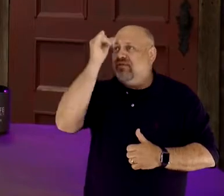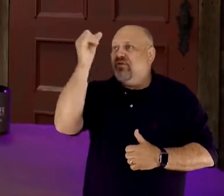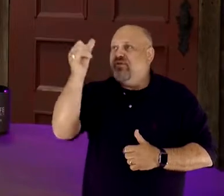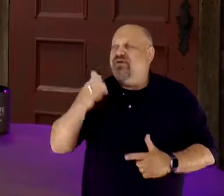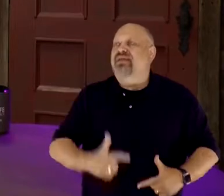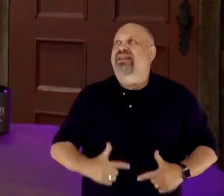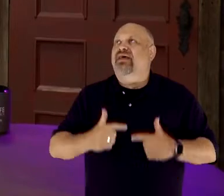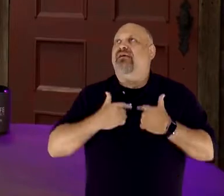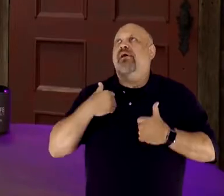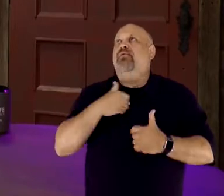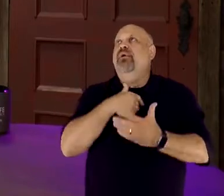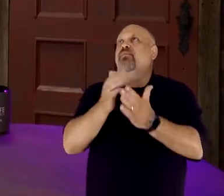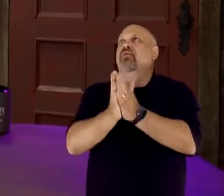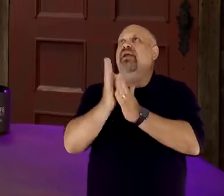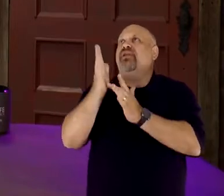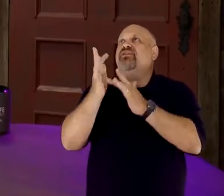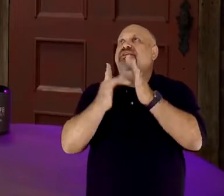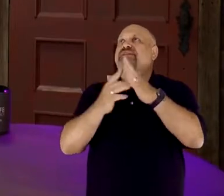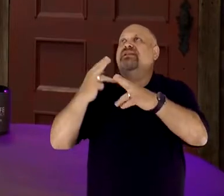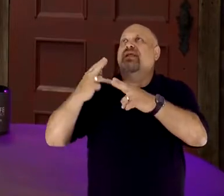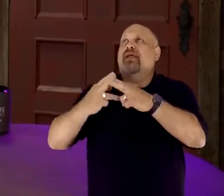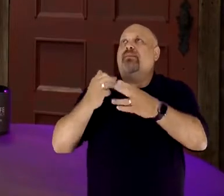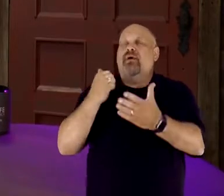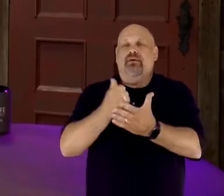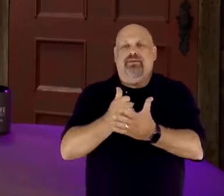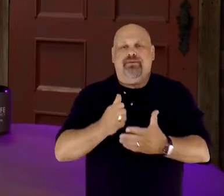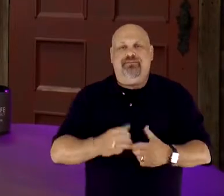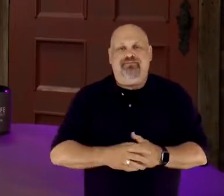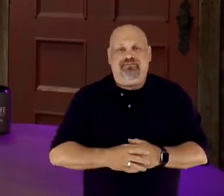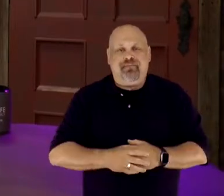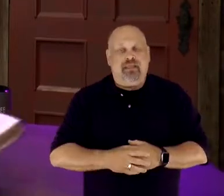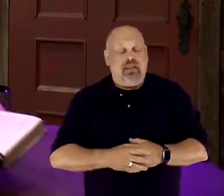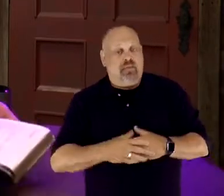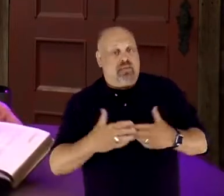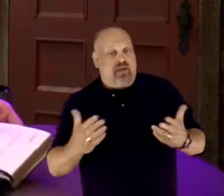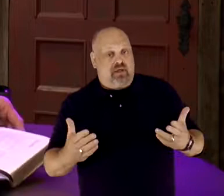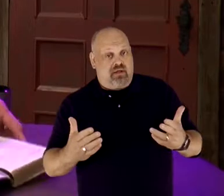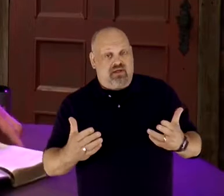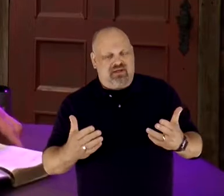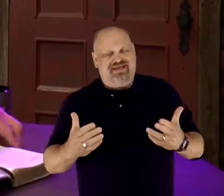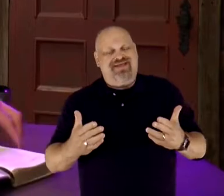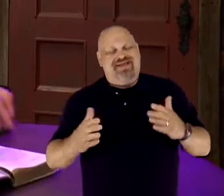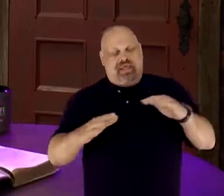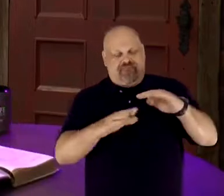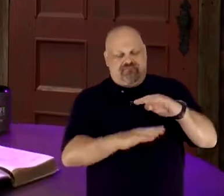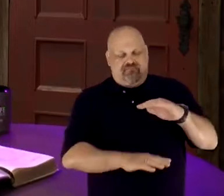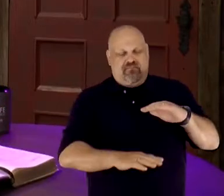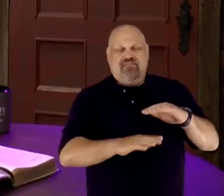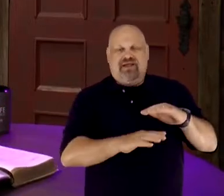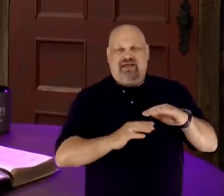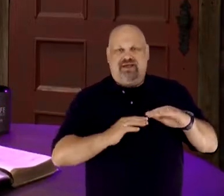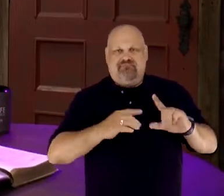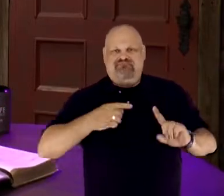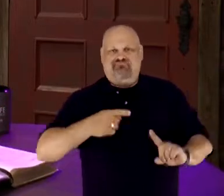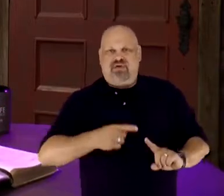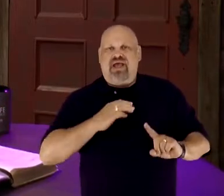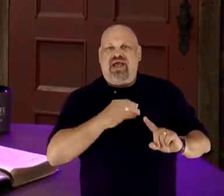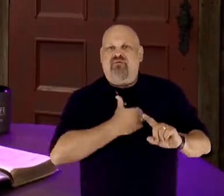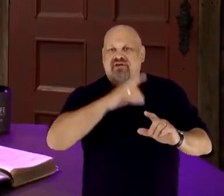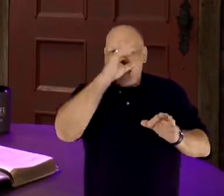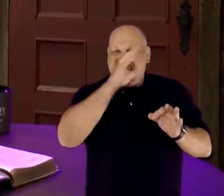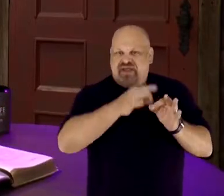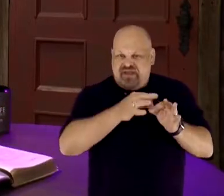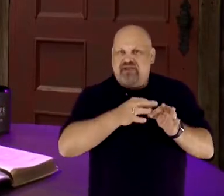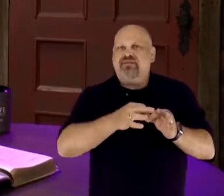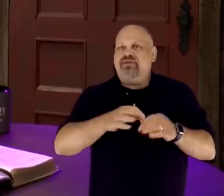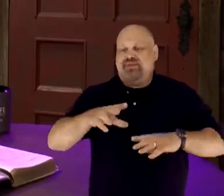pray these things in Jesus' name. Amen. Well, it is fundamental to our faith to accept